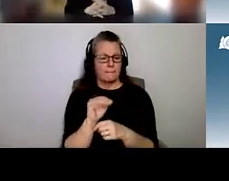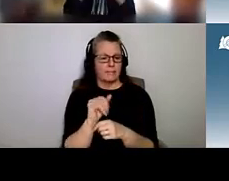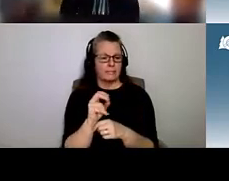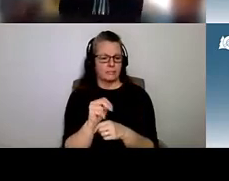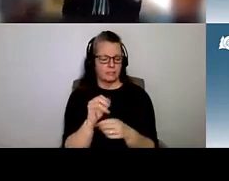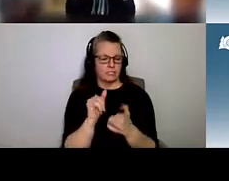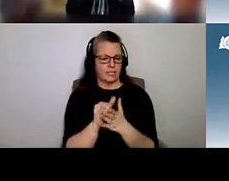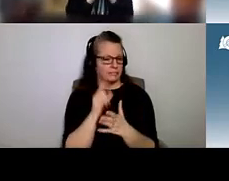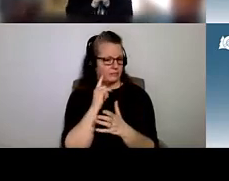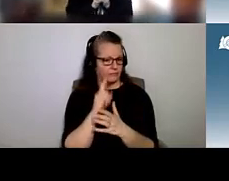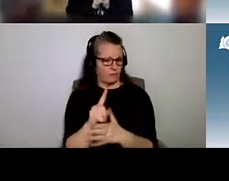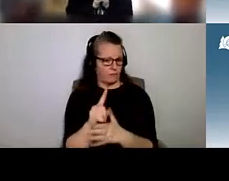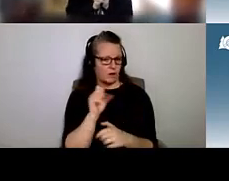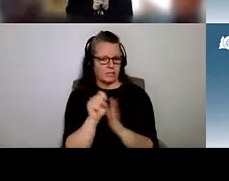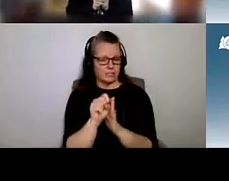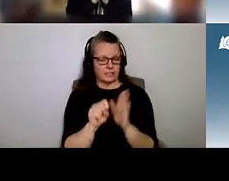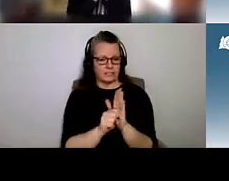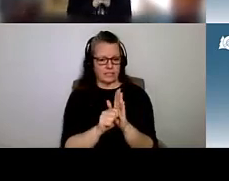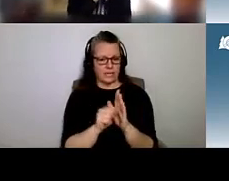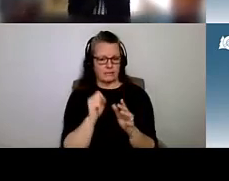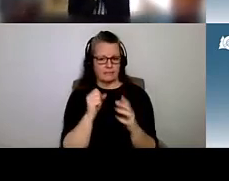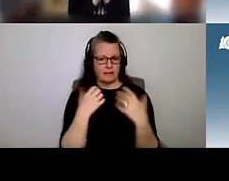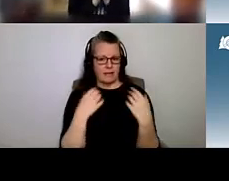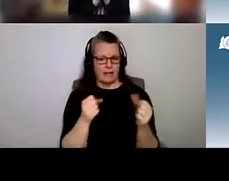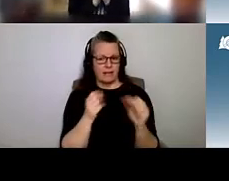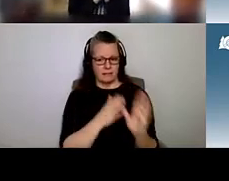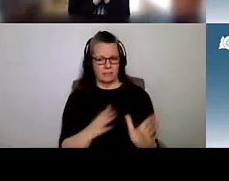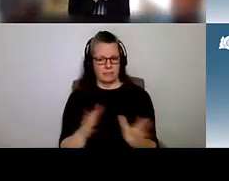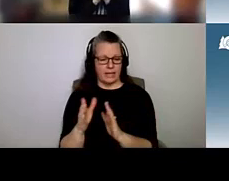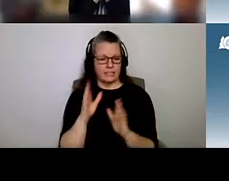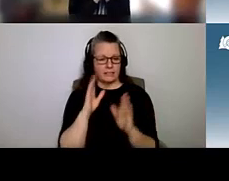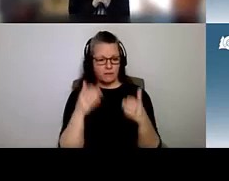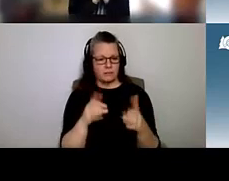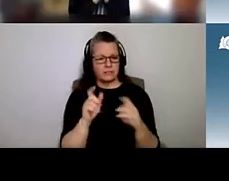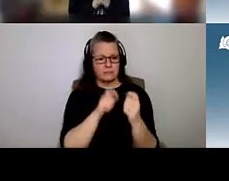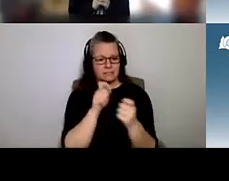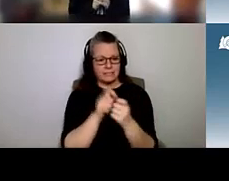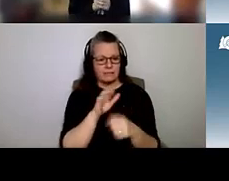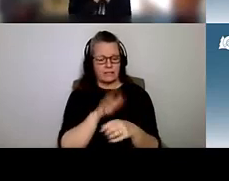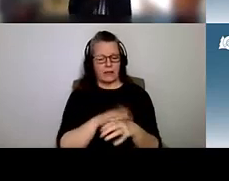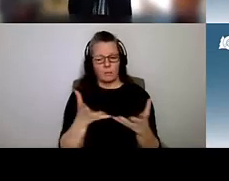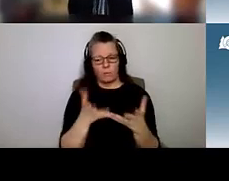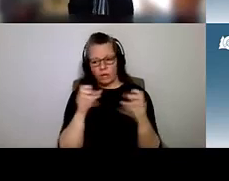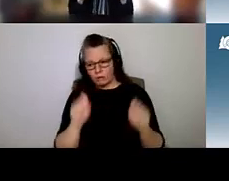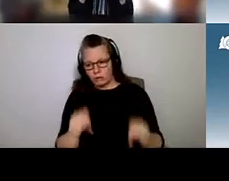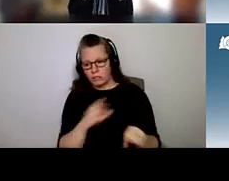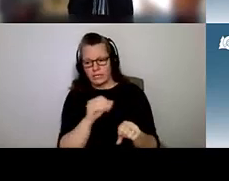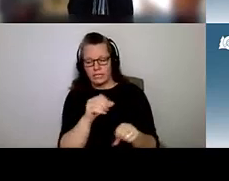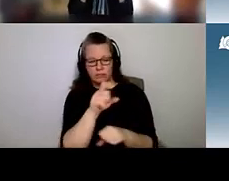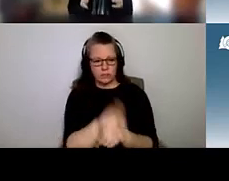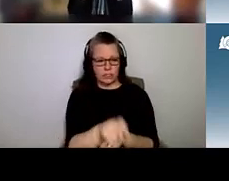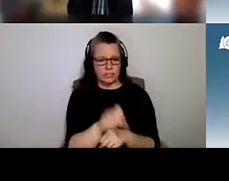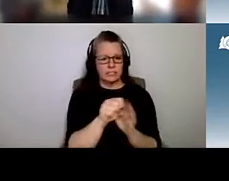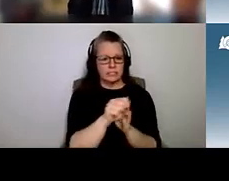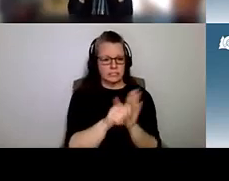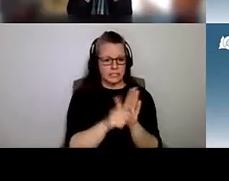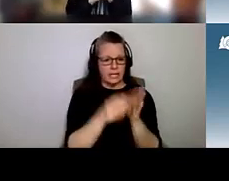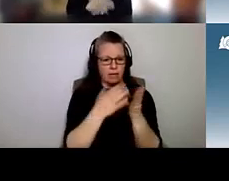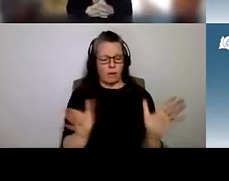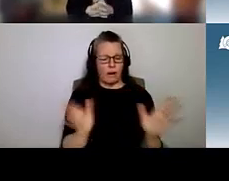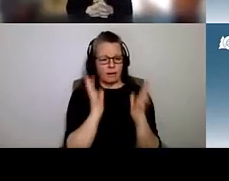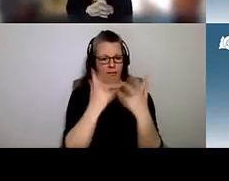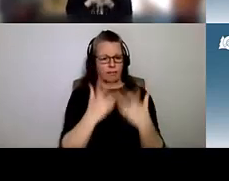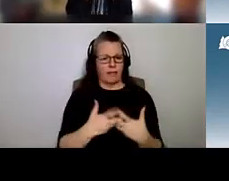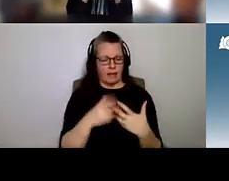health plan, to bring stakeholders together to focus specifically on what could and should statewide aligned